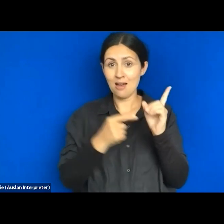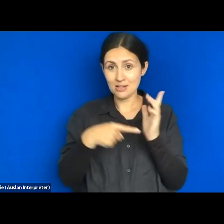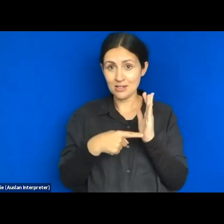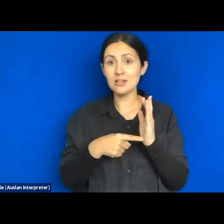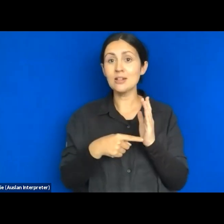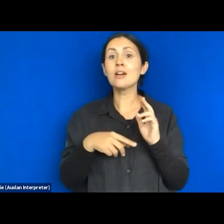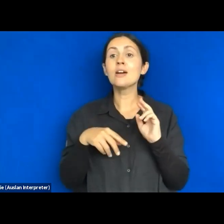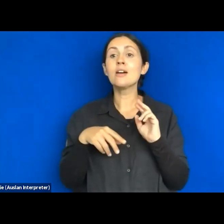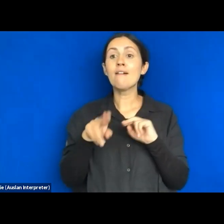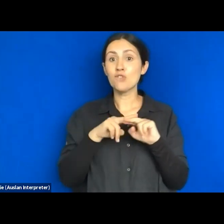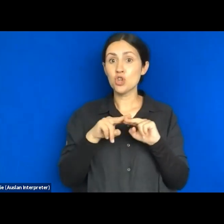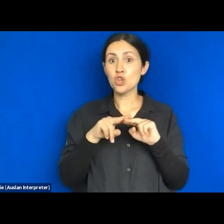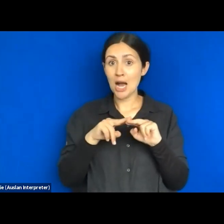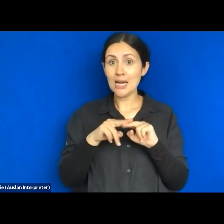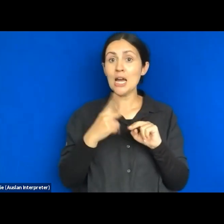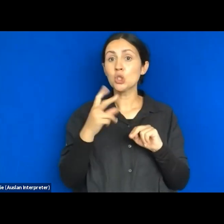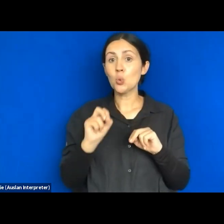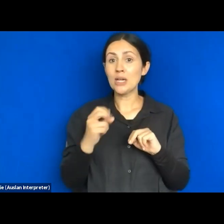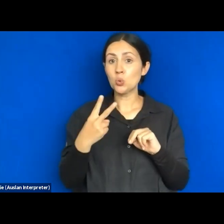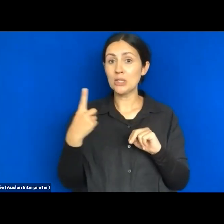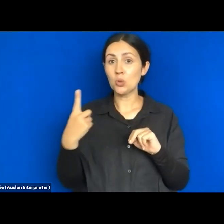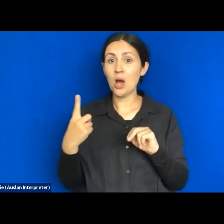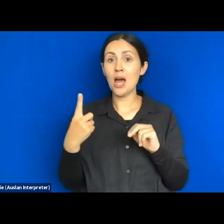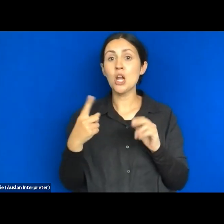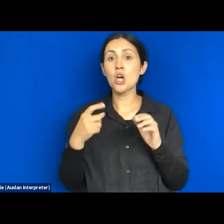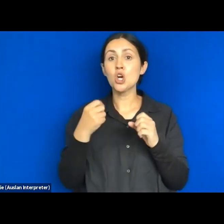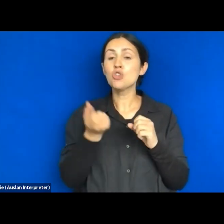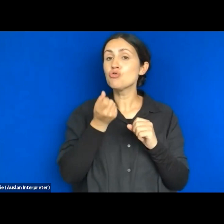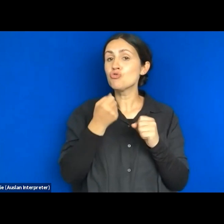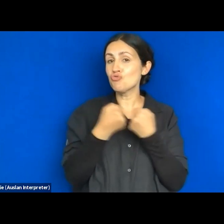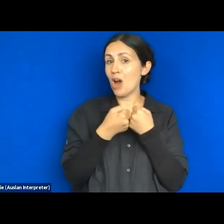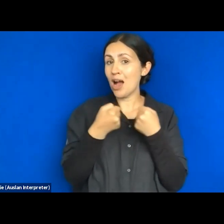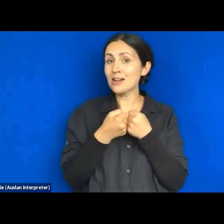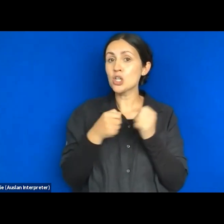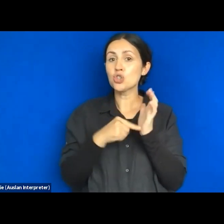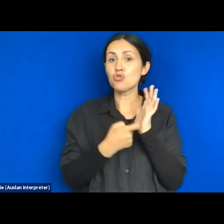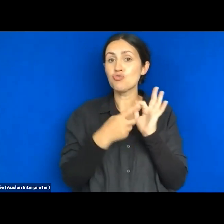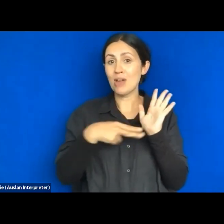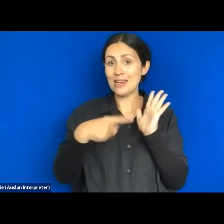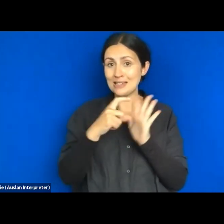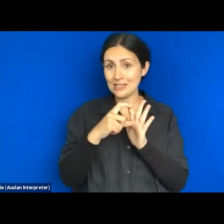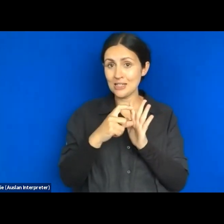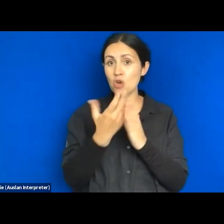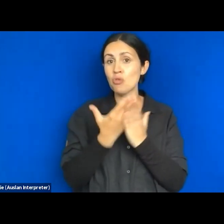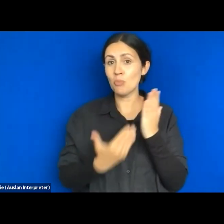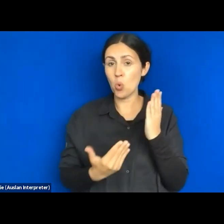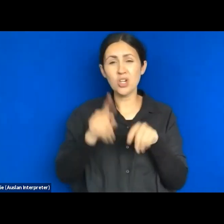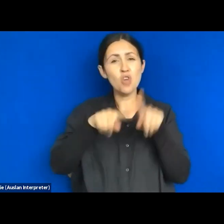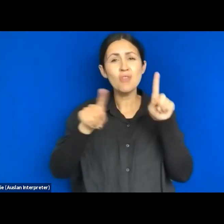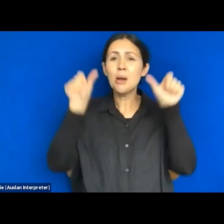have the 2021 Australian Drug Trend Reports. And along with those, we'll have a range of posters and a range